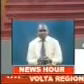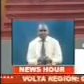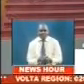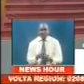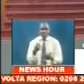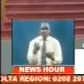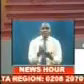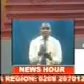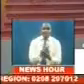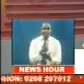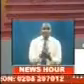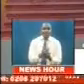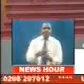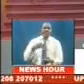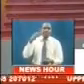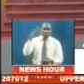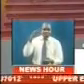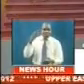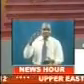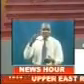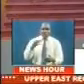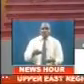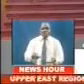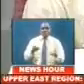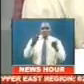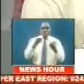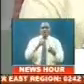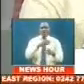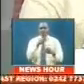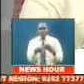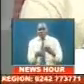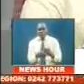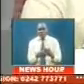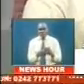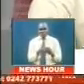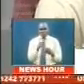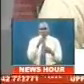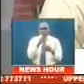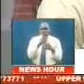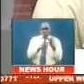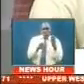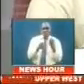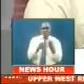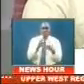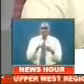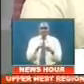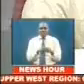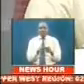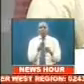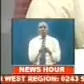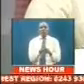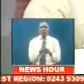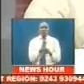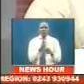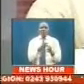the country's future is very much secured. Right, and finally, what would be the exit point for this bailout, and